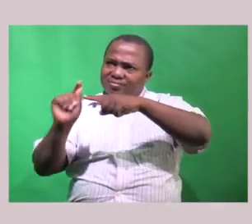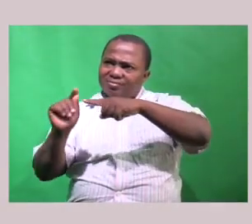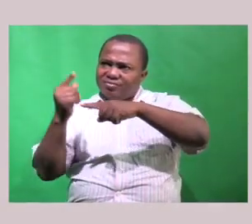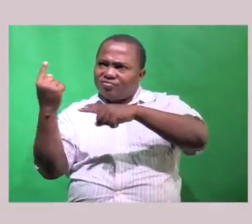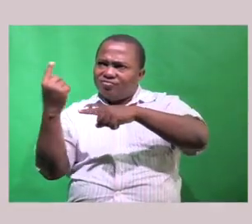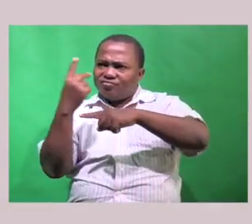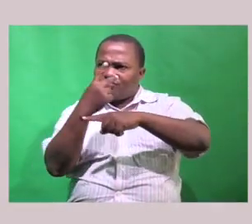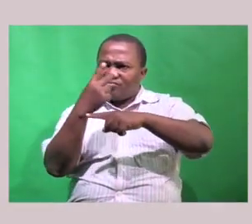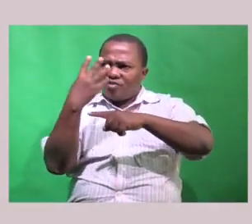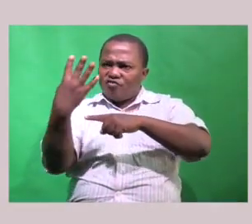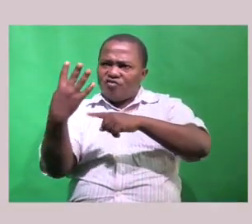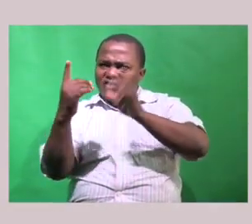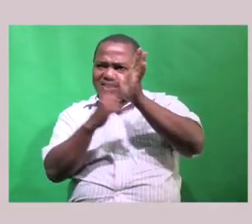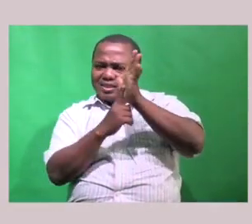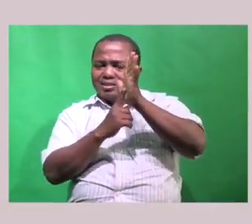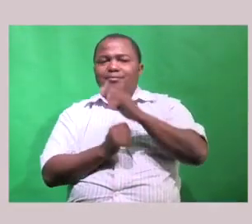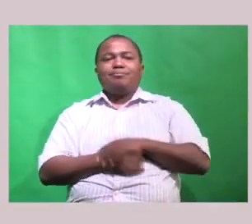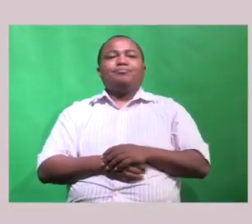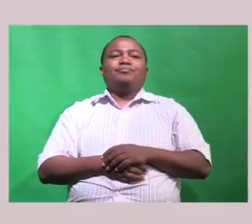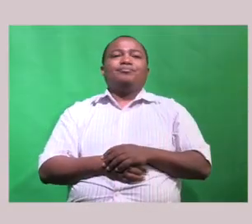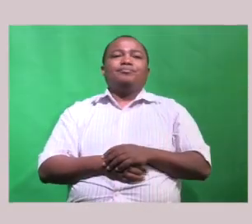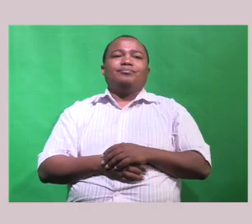4, 6,